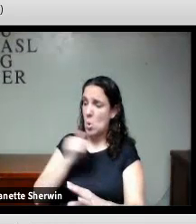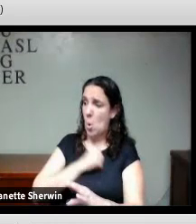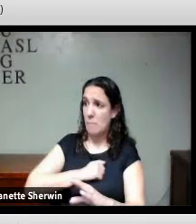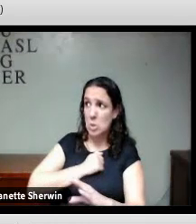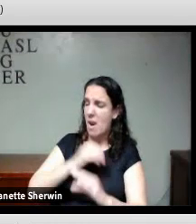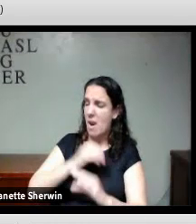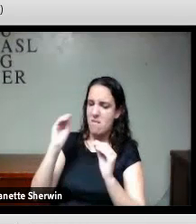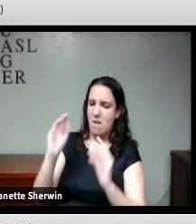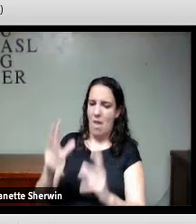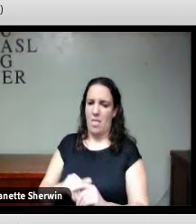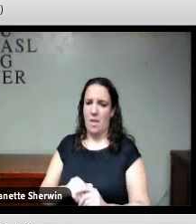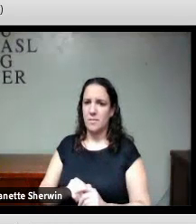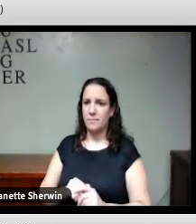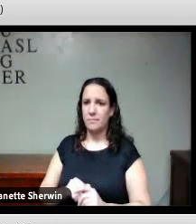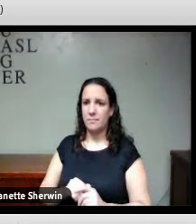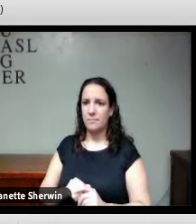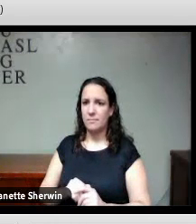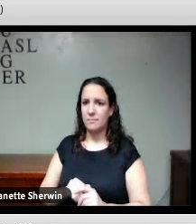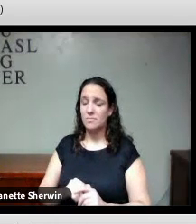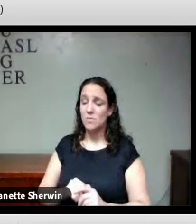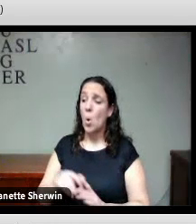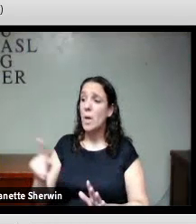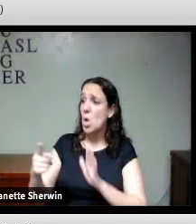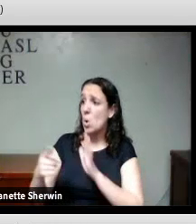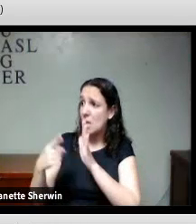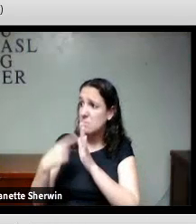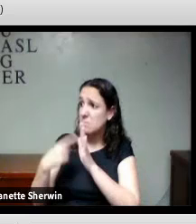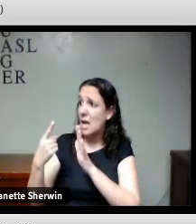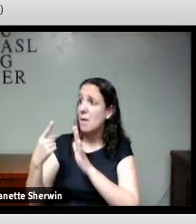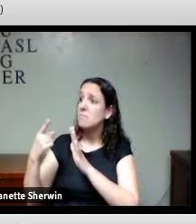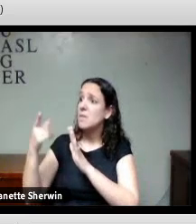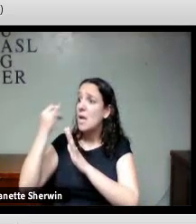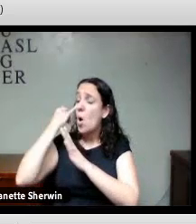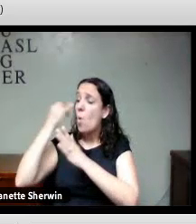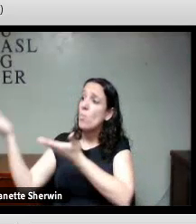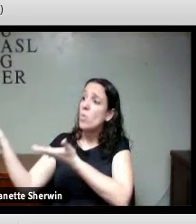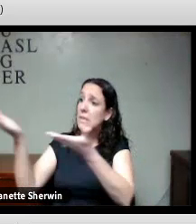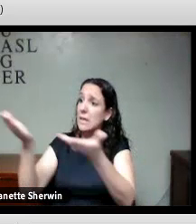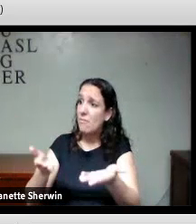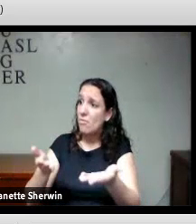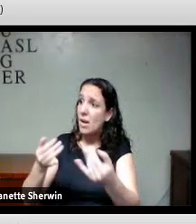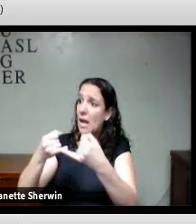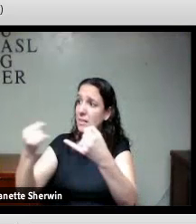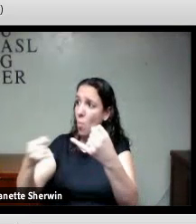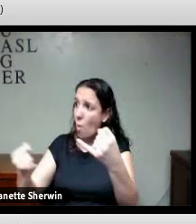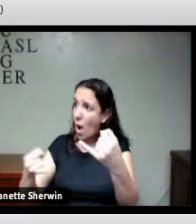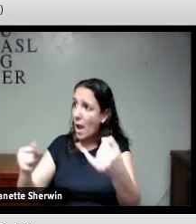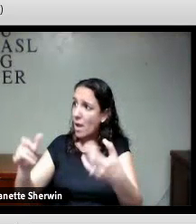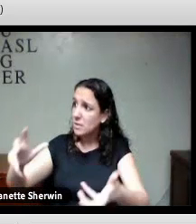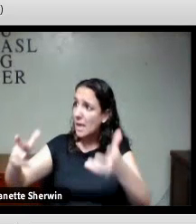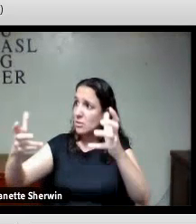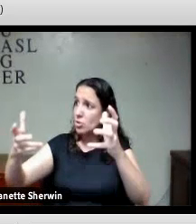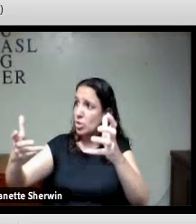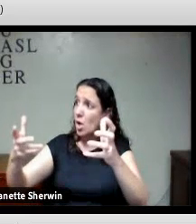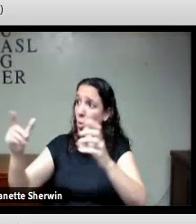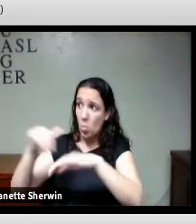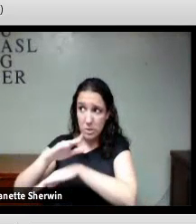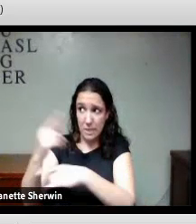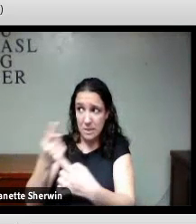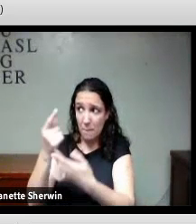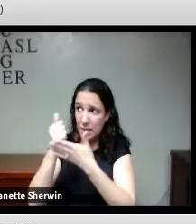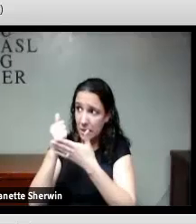the wires get jiggled. We'll send somebody out right away. There was none of that. There was no empathy. Didn't matter I'd waited 8 weeks.